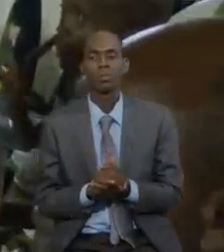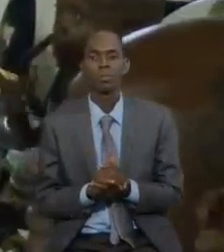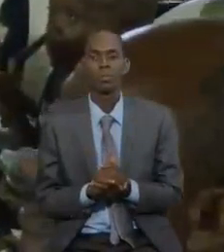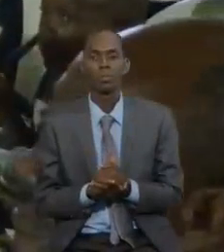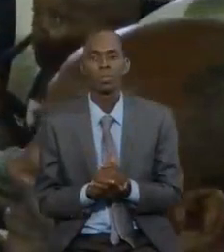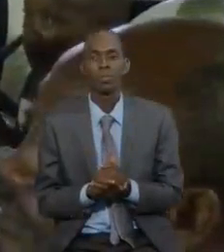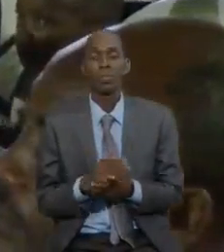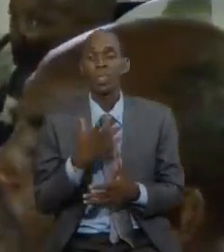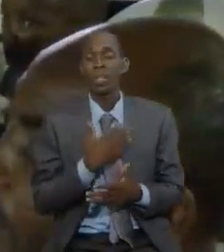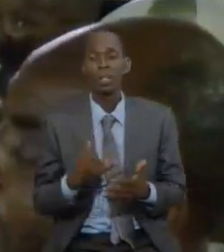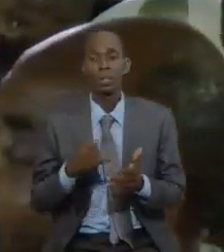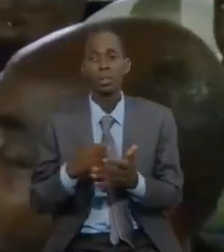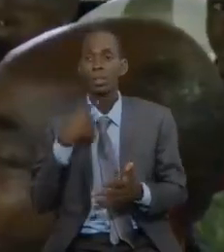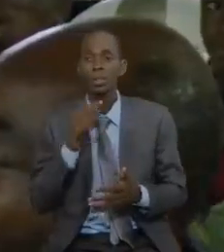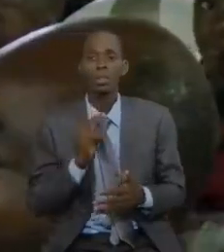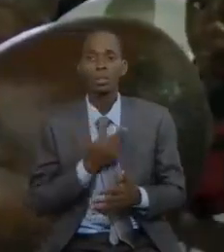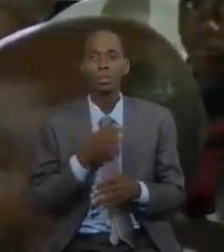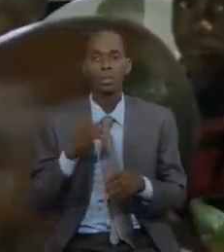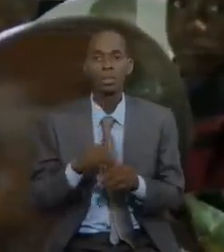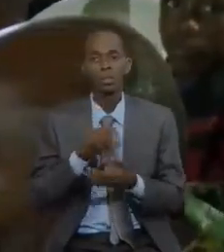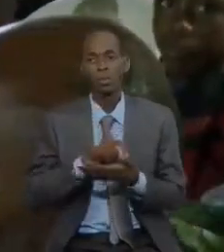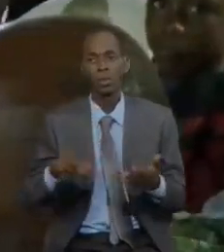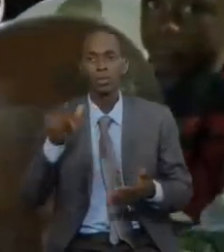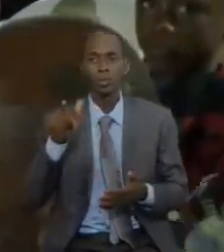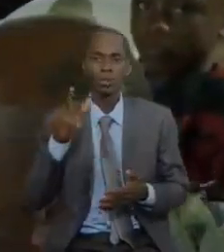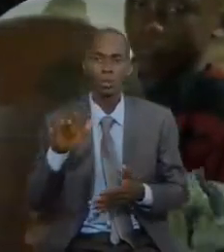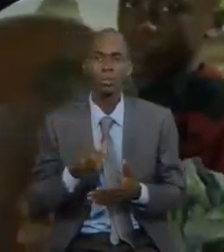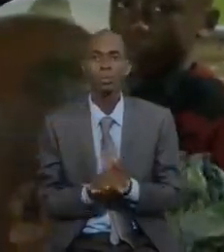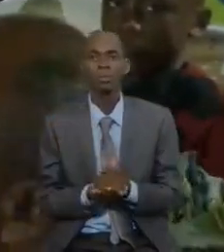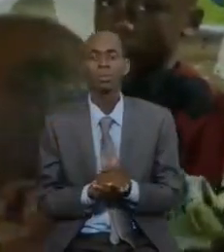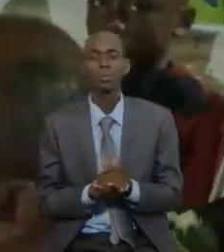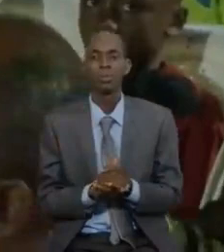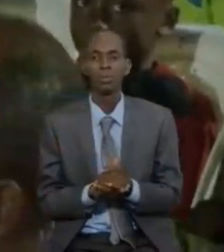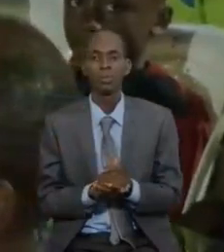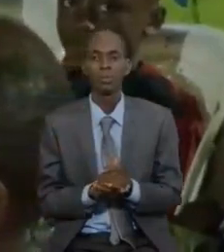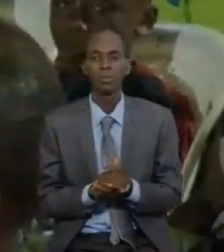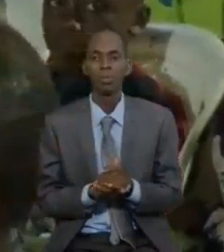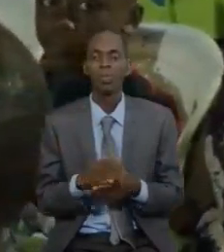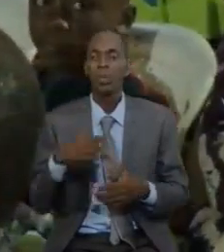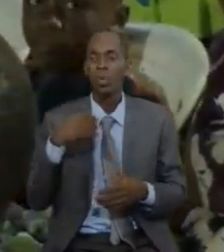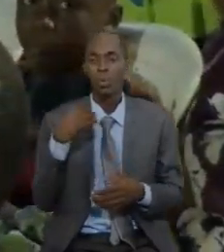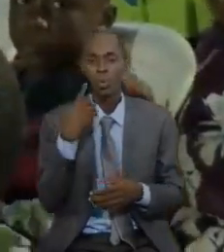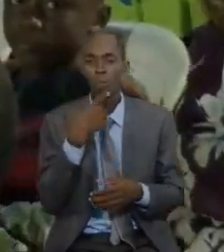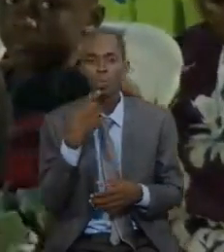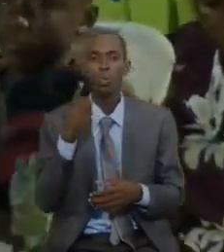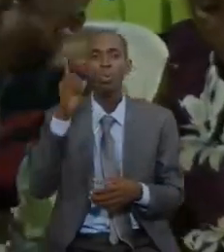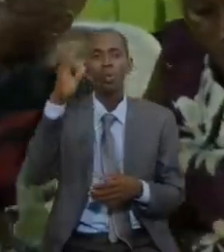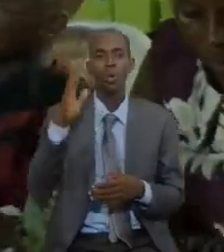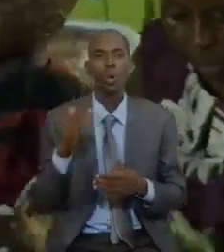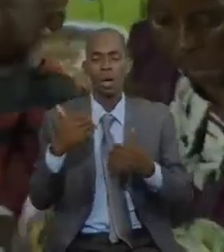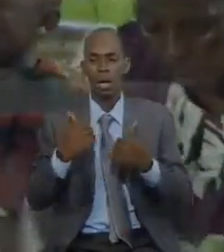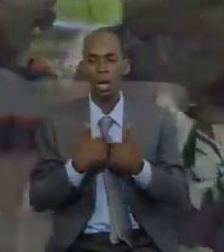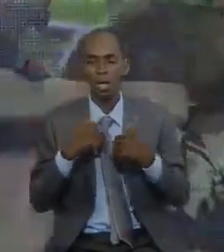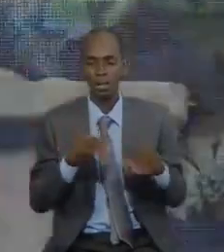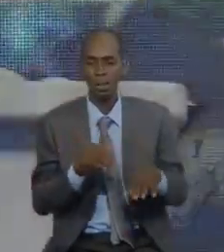And he tells us in verse 25, whom God has set for to be